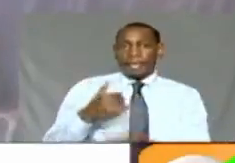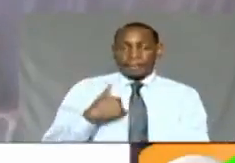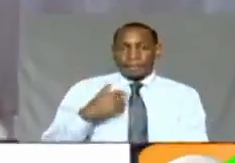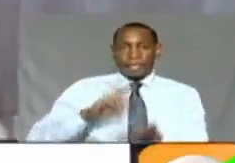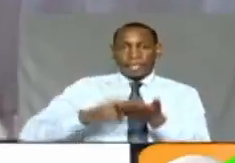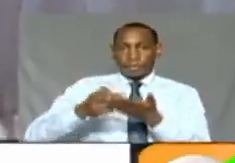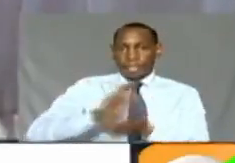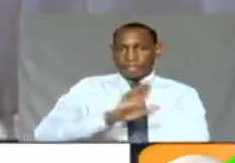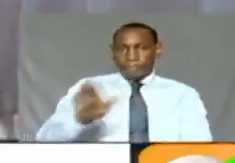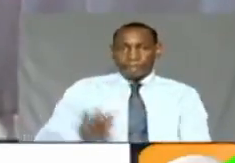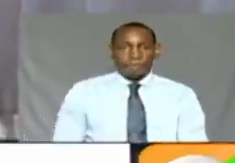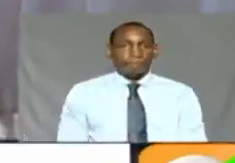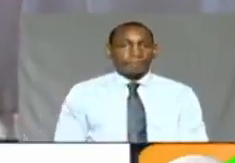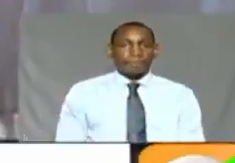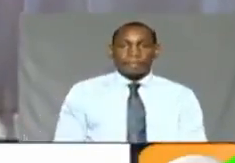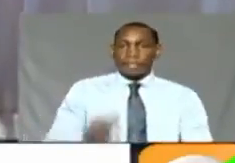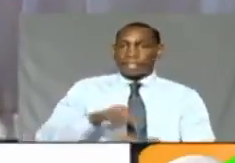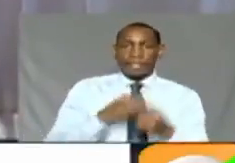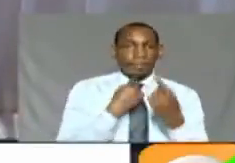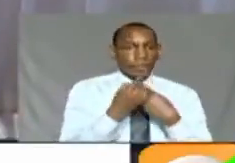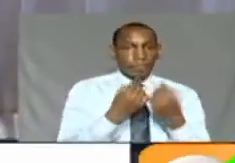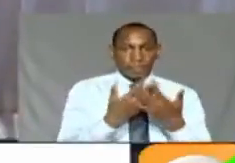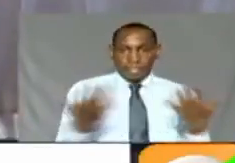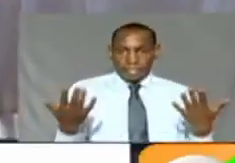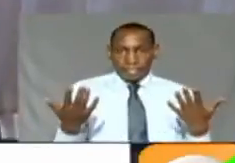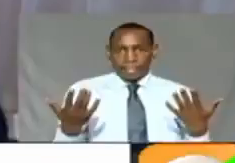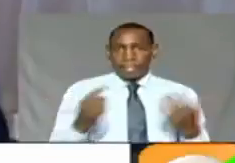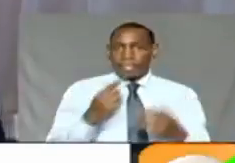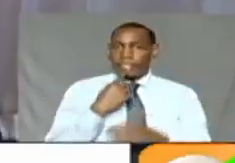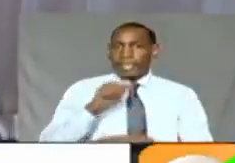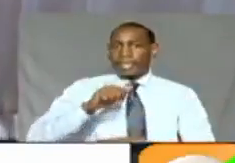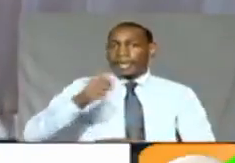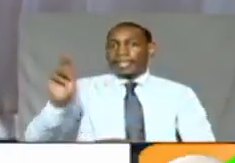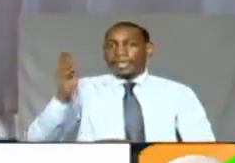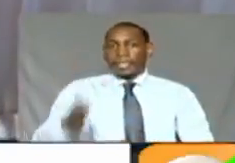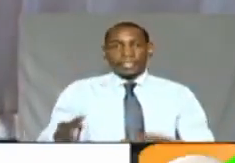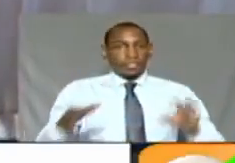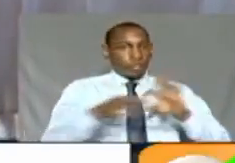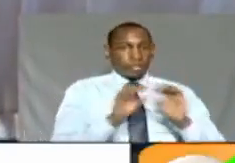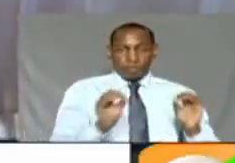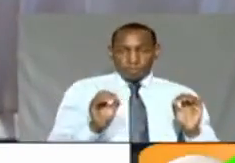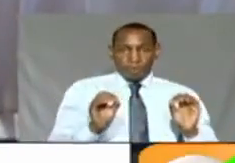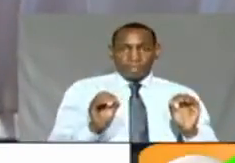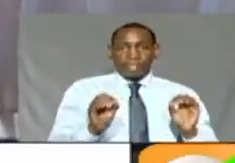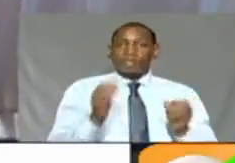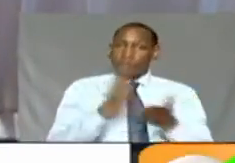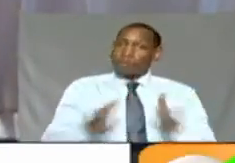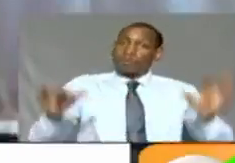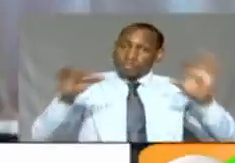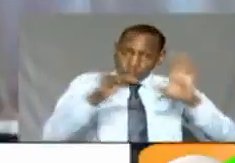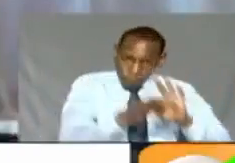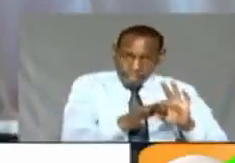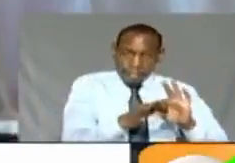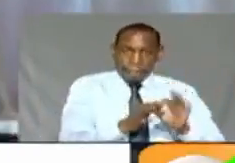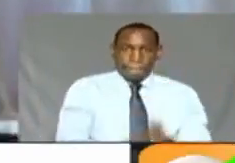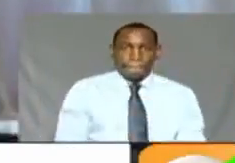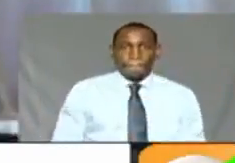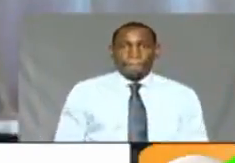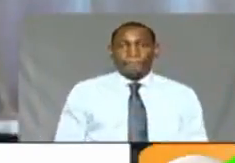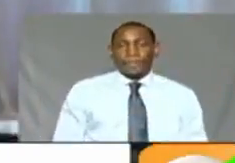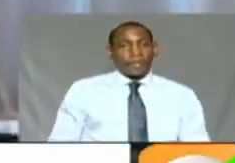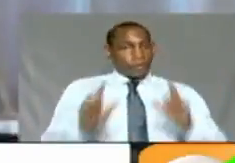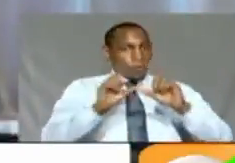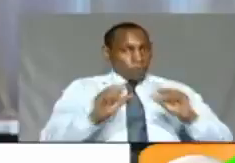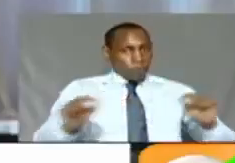resources. So when we talk about these things, we are not actually telling other Kenyans that they are not part of us. They are part of us. Yale ambayo